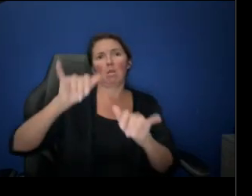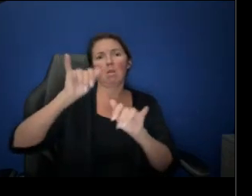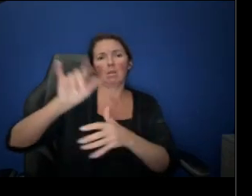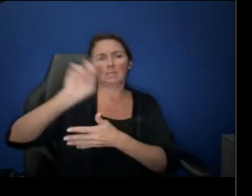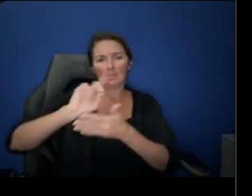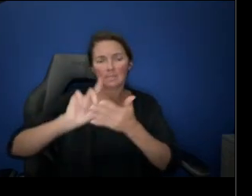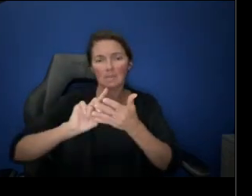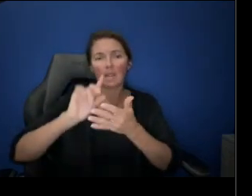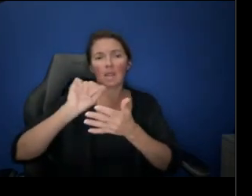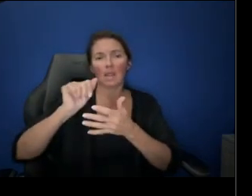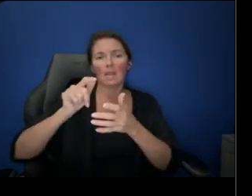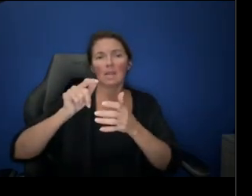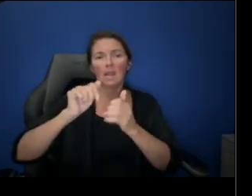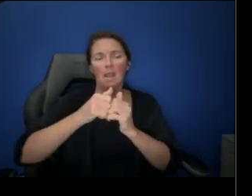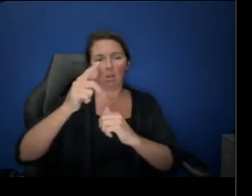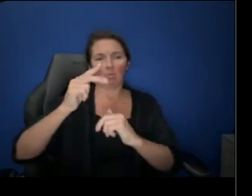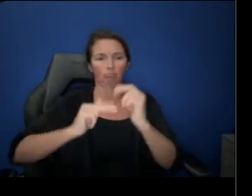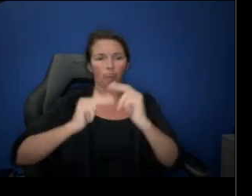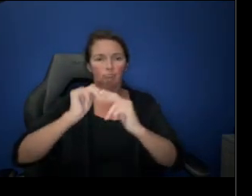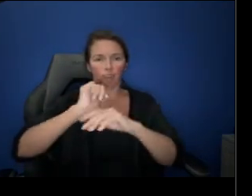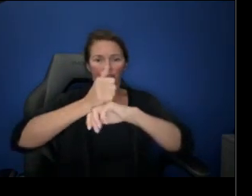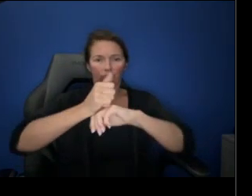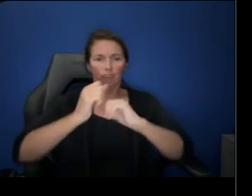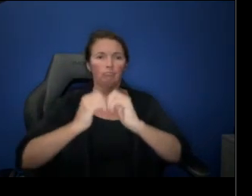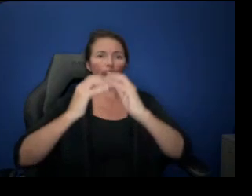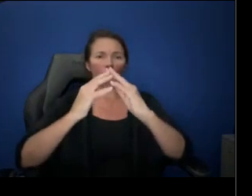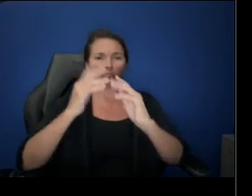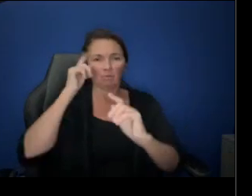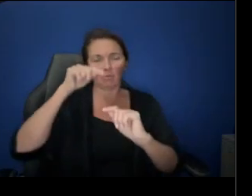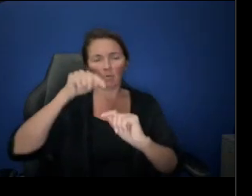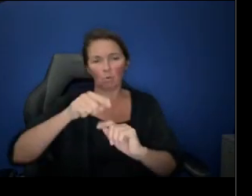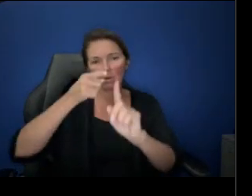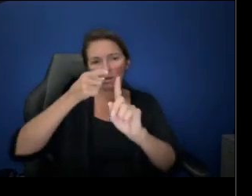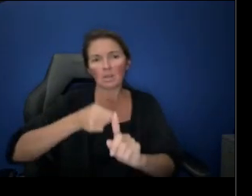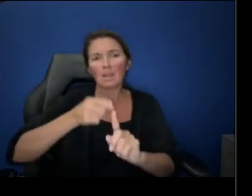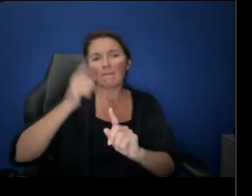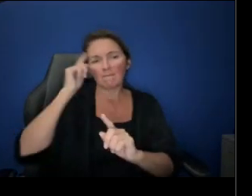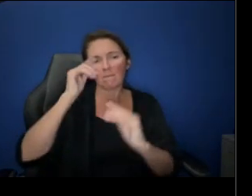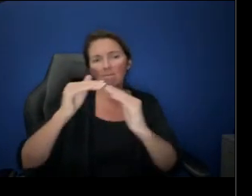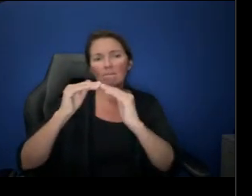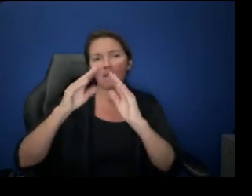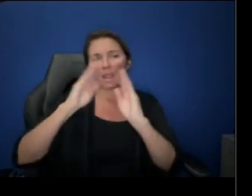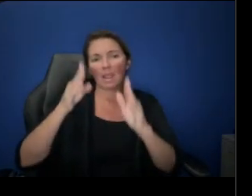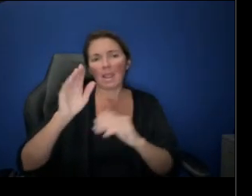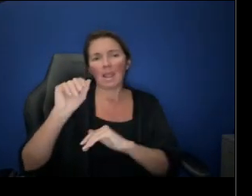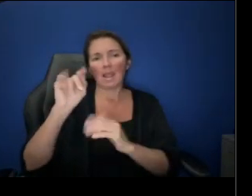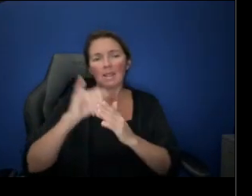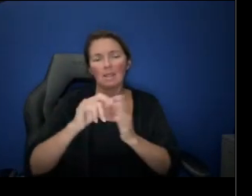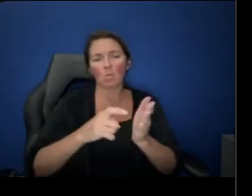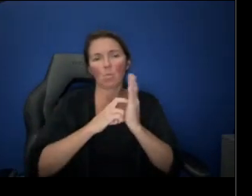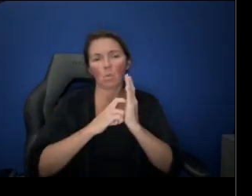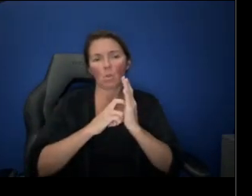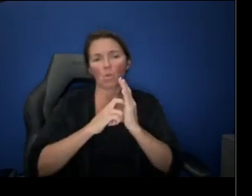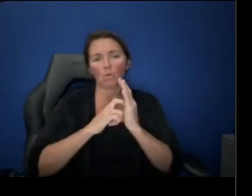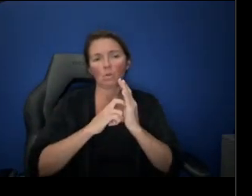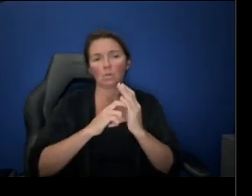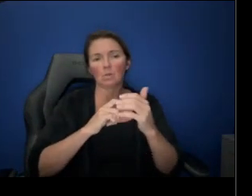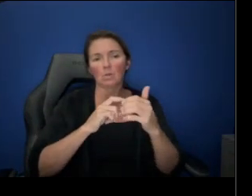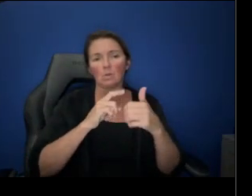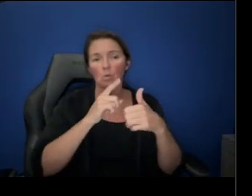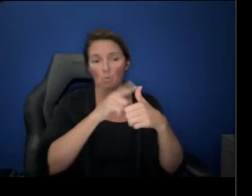design and construction specifications of the Fair Housing Act requirements 1